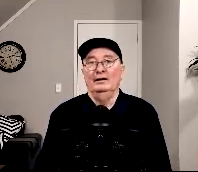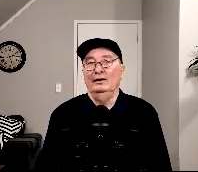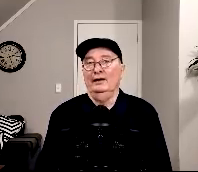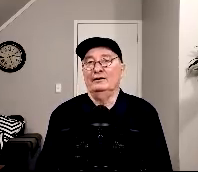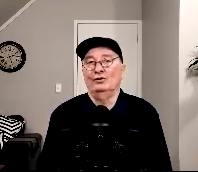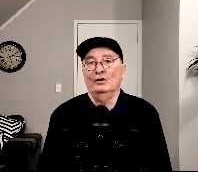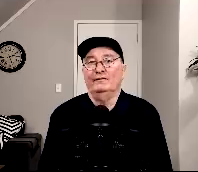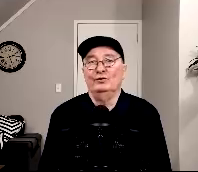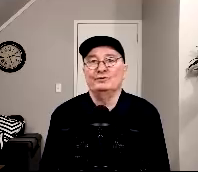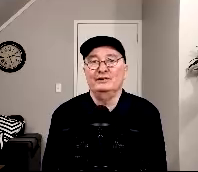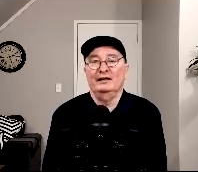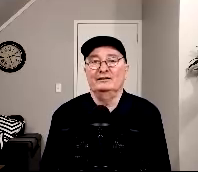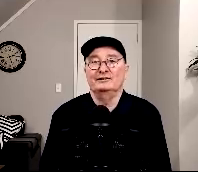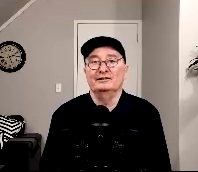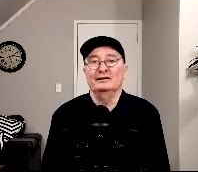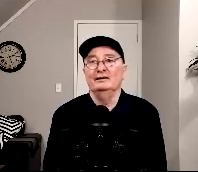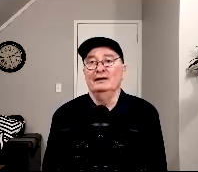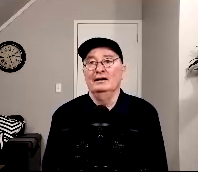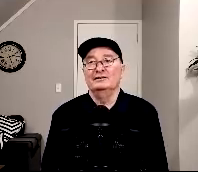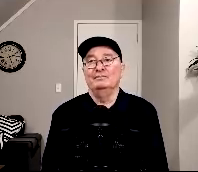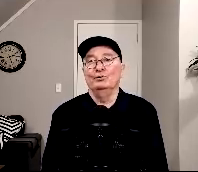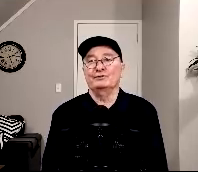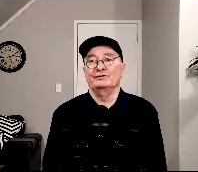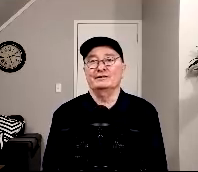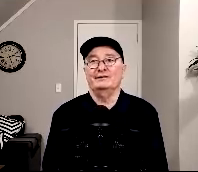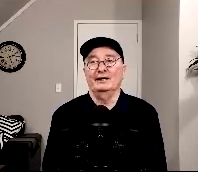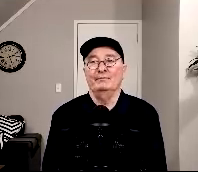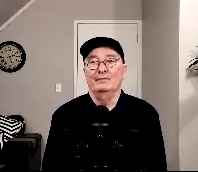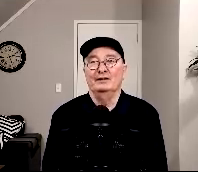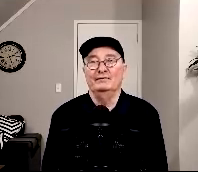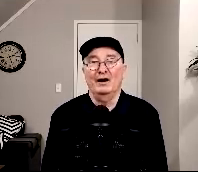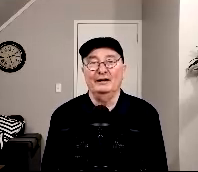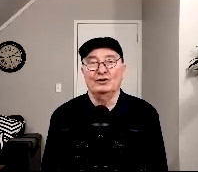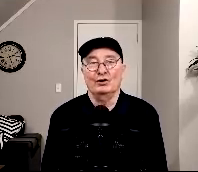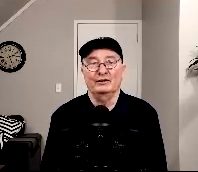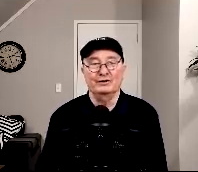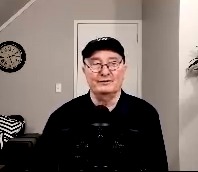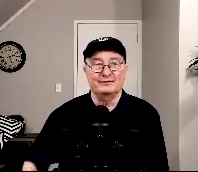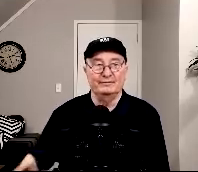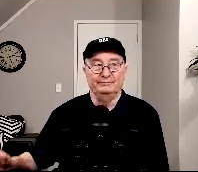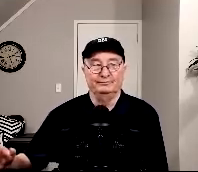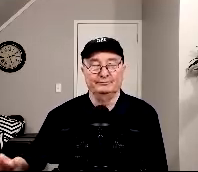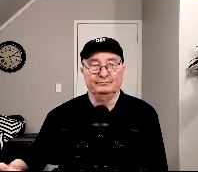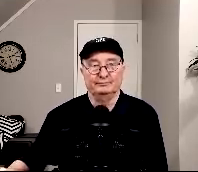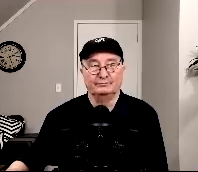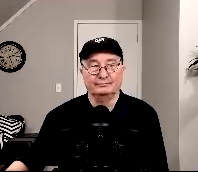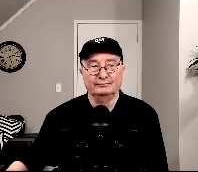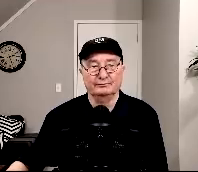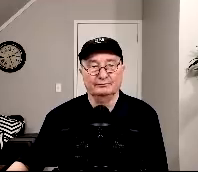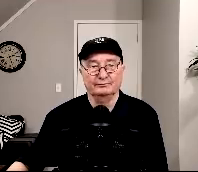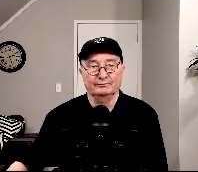Yeah, and of course, Jacinda supports this divide and conquer nonsense.